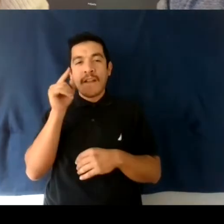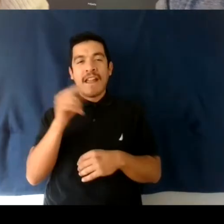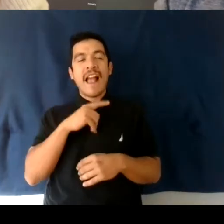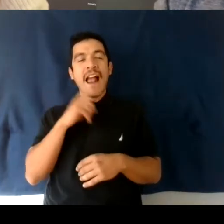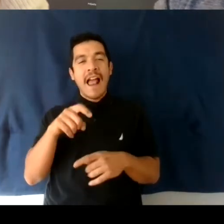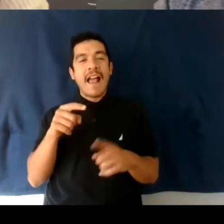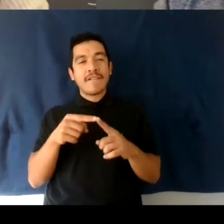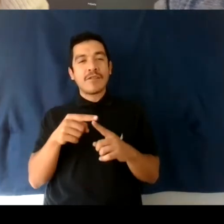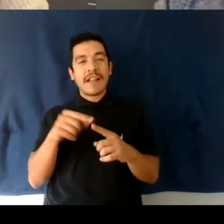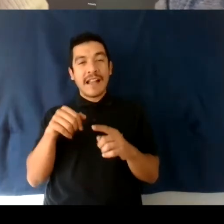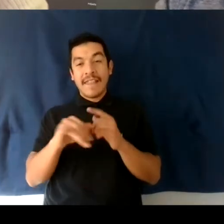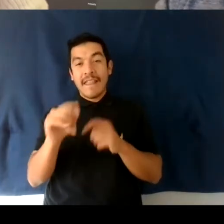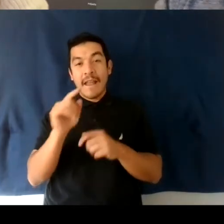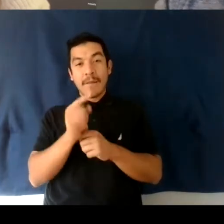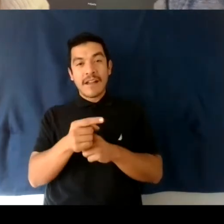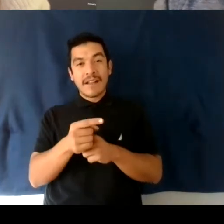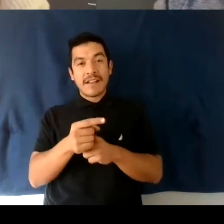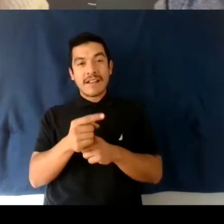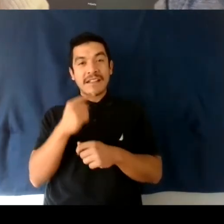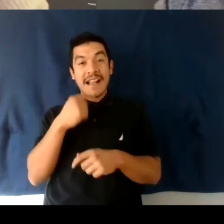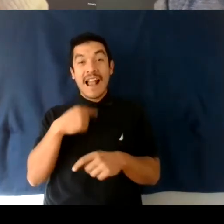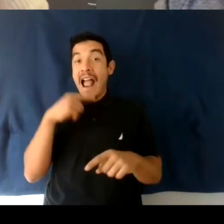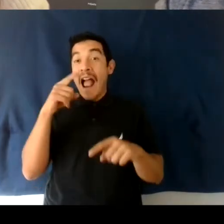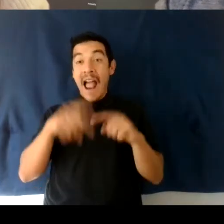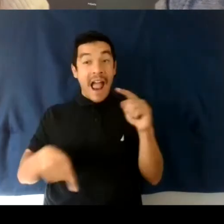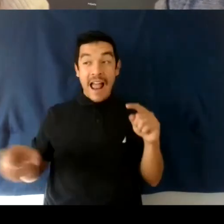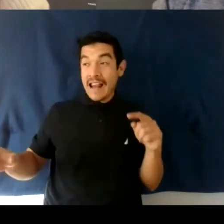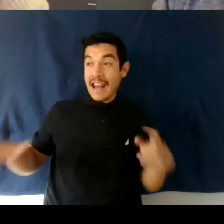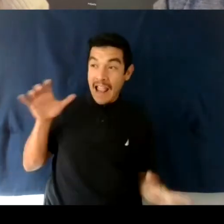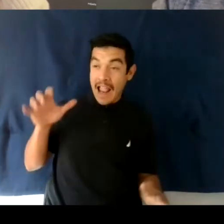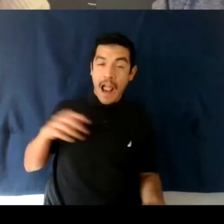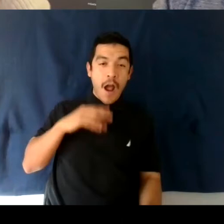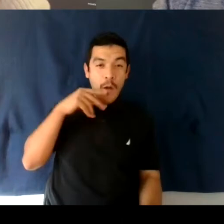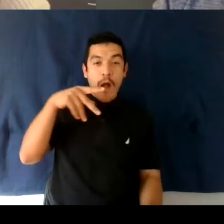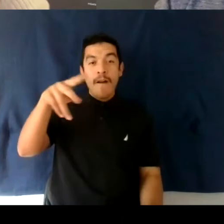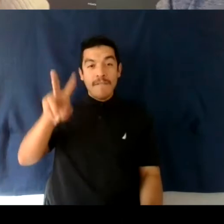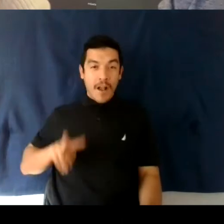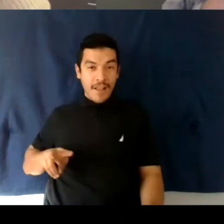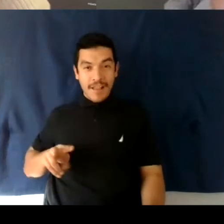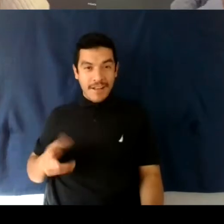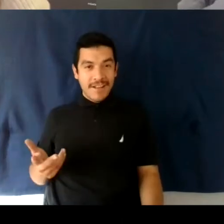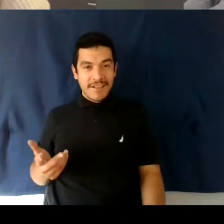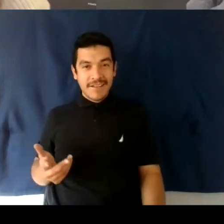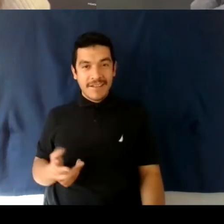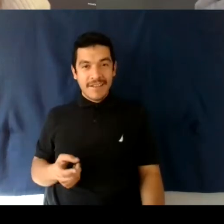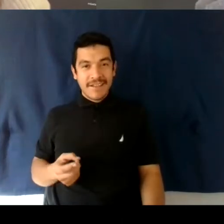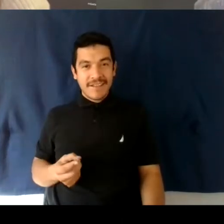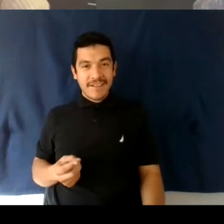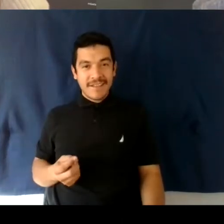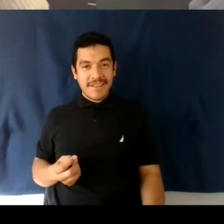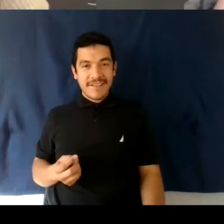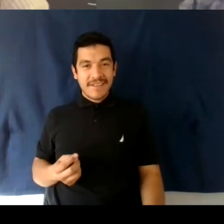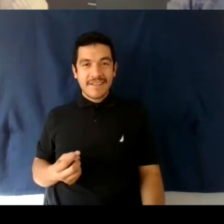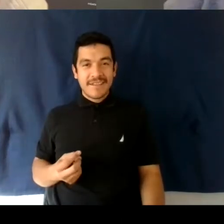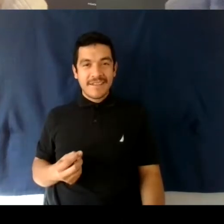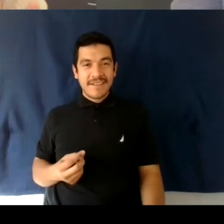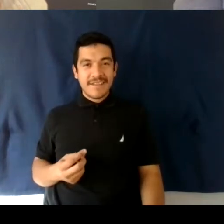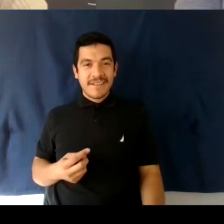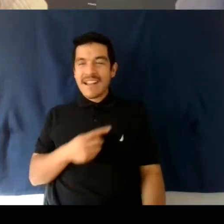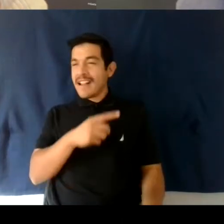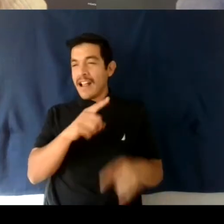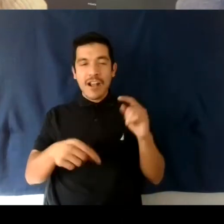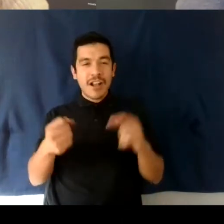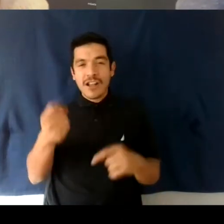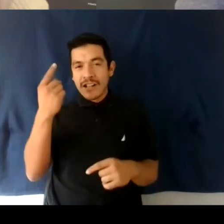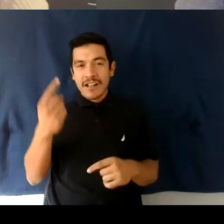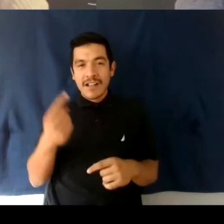to like in the moment just be like, I cannot let go of this railing or I'll fall down these stairs. Like and they couldn't understand